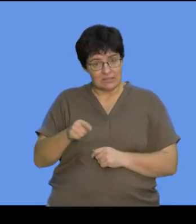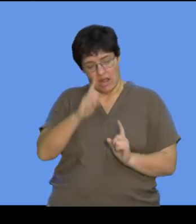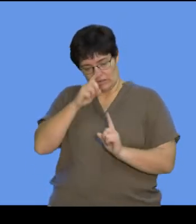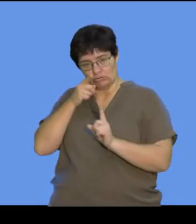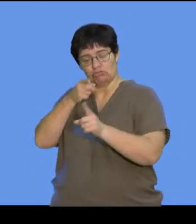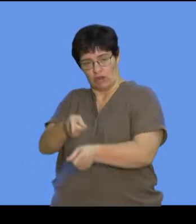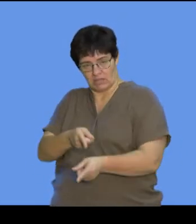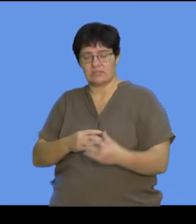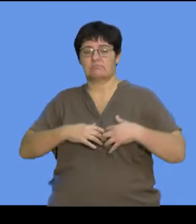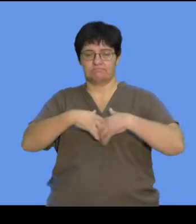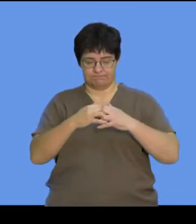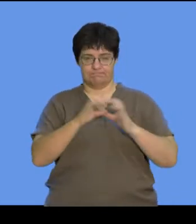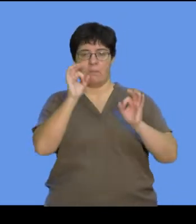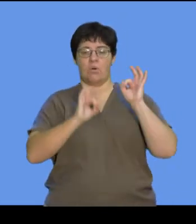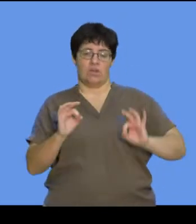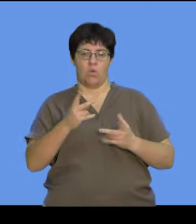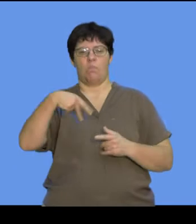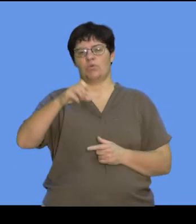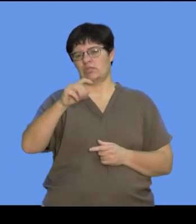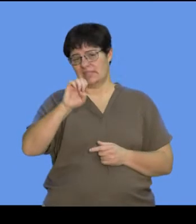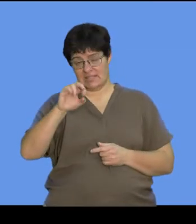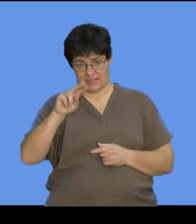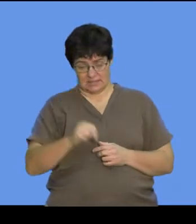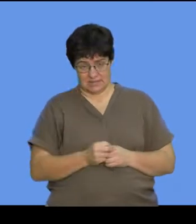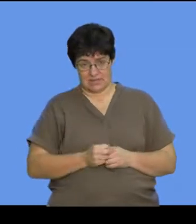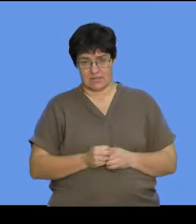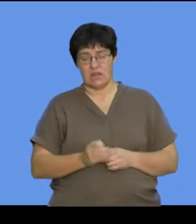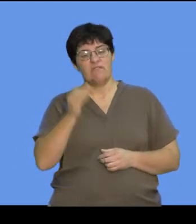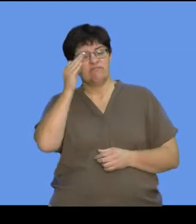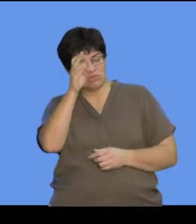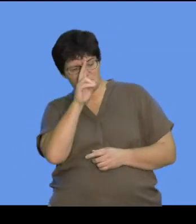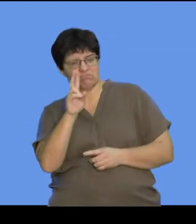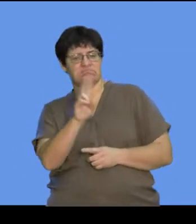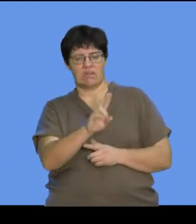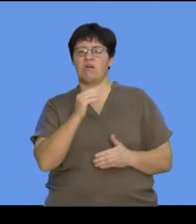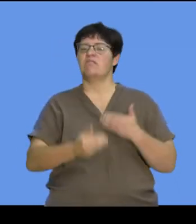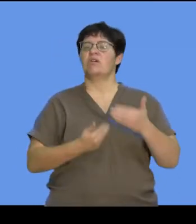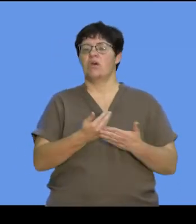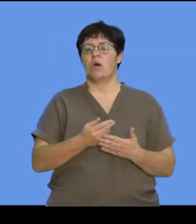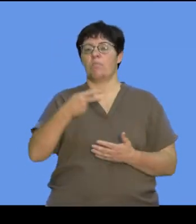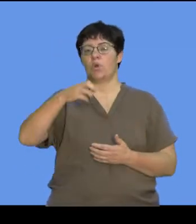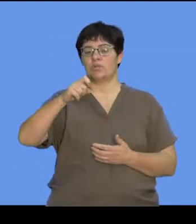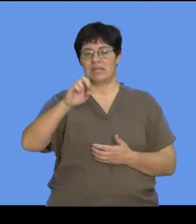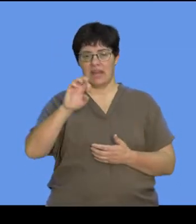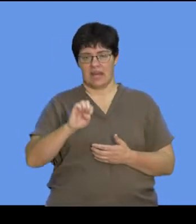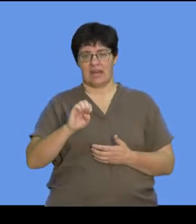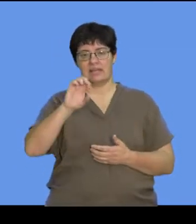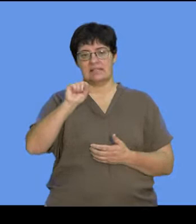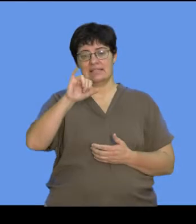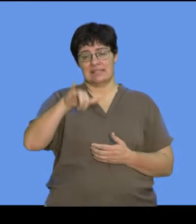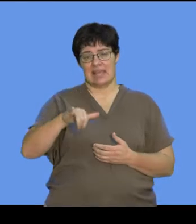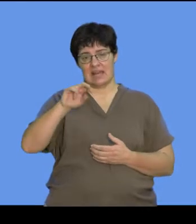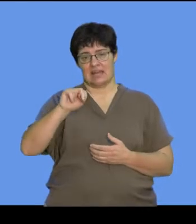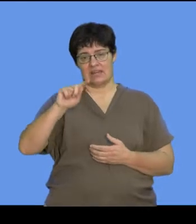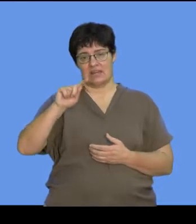act as instructions to make molecules called proteins. So in our future installments, we will look at a process of protein synthesis. And